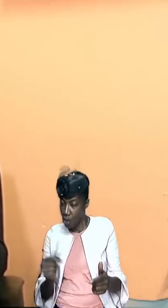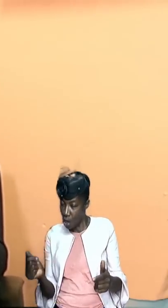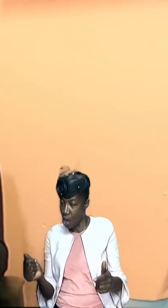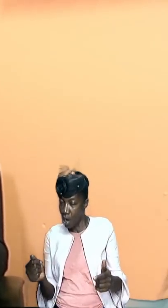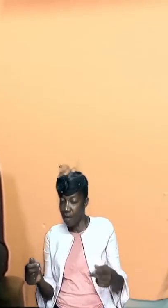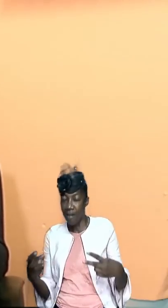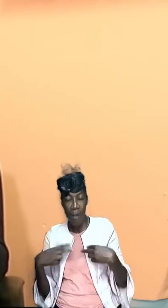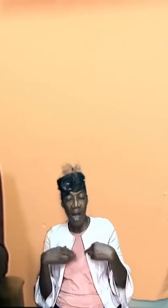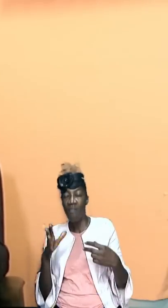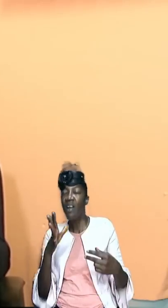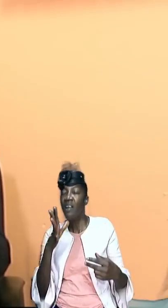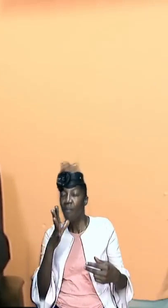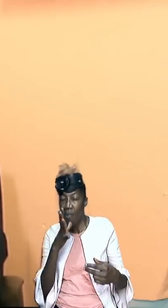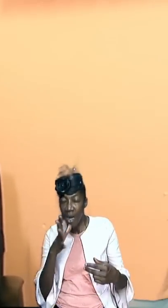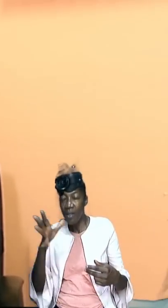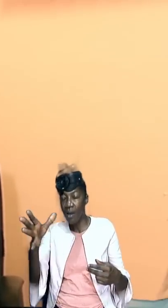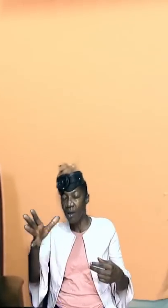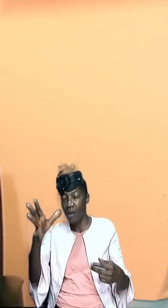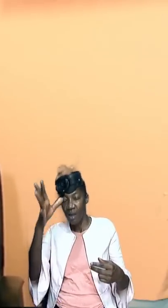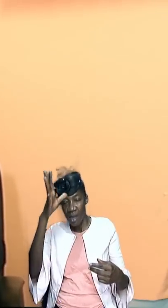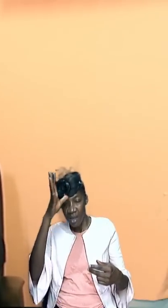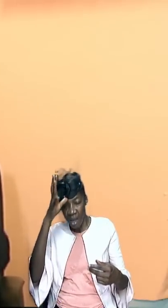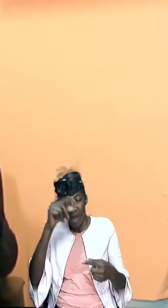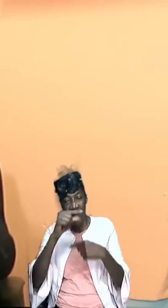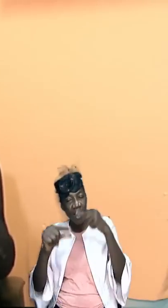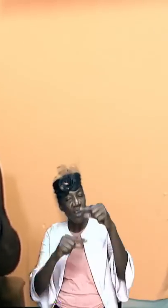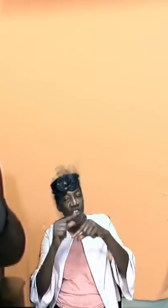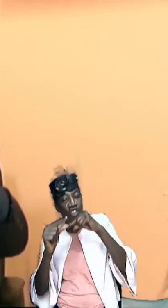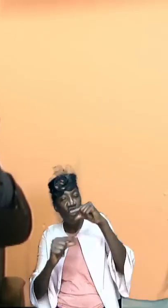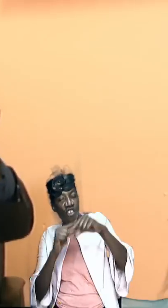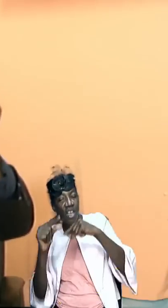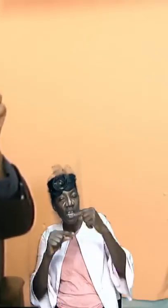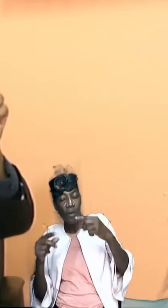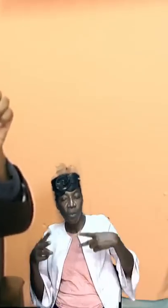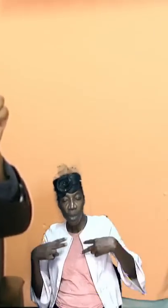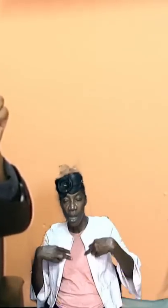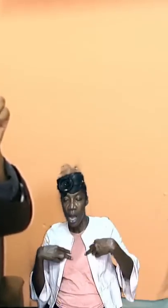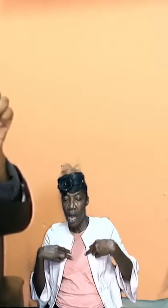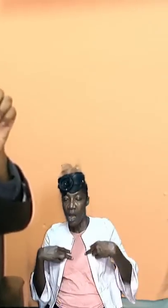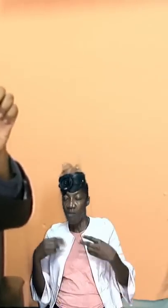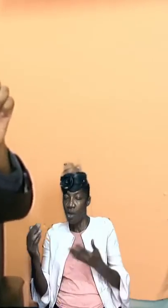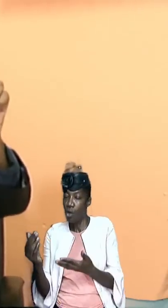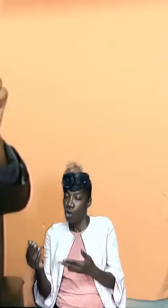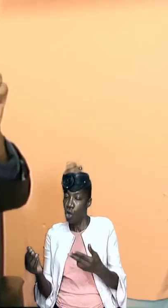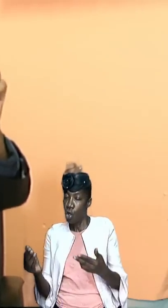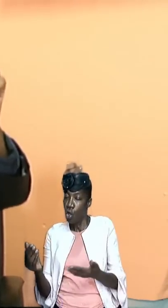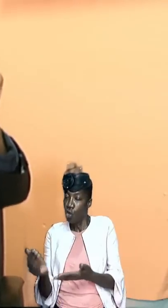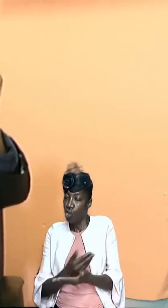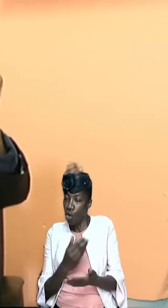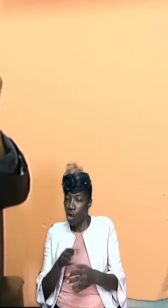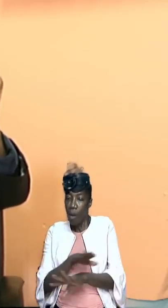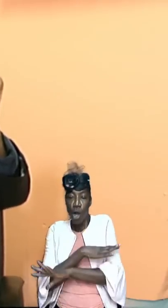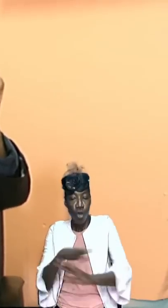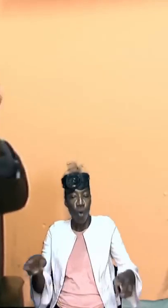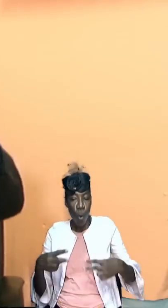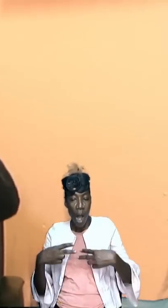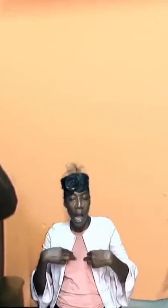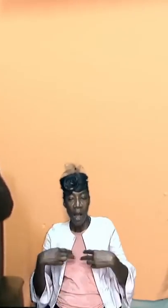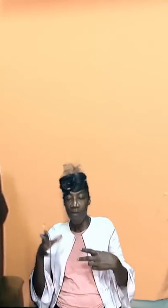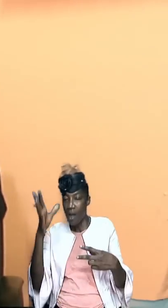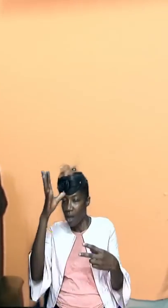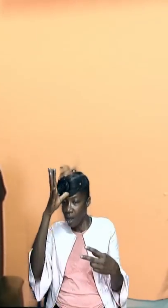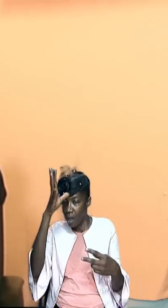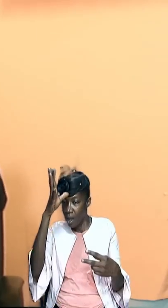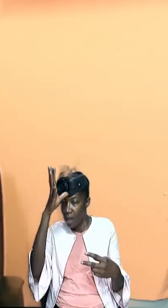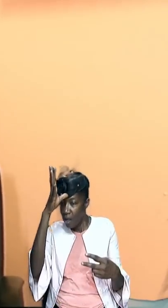of daddy gene, and vice versa. But you can have some that have none of daddy major gene, like